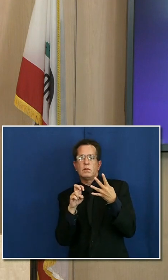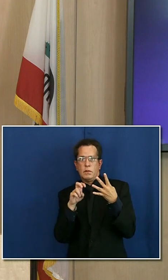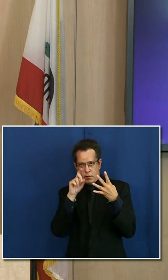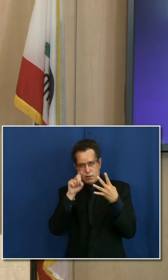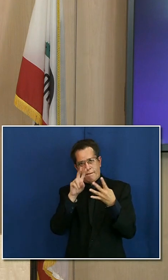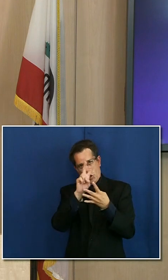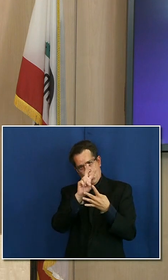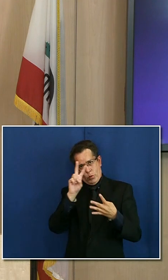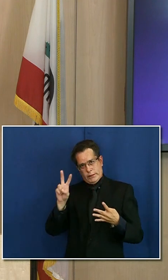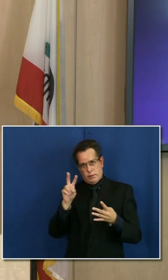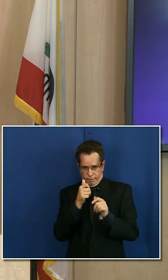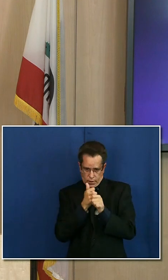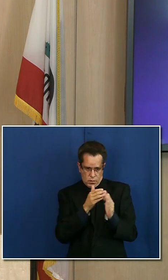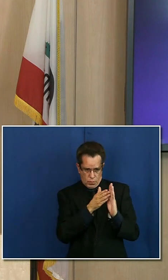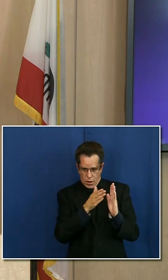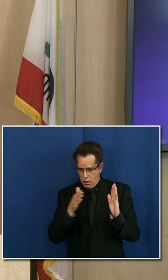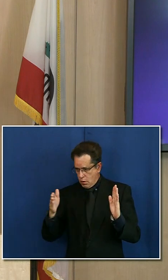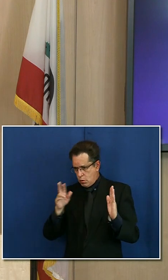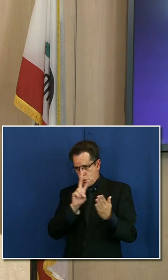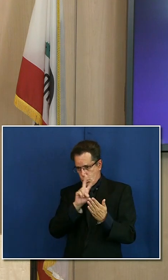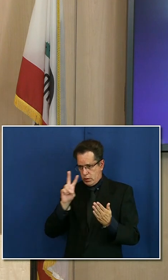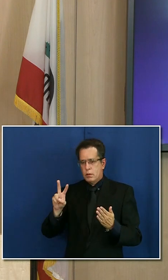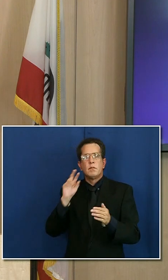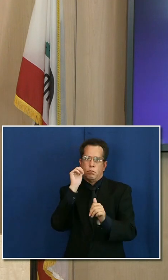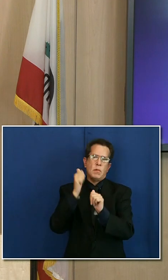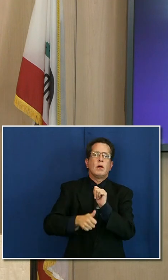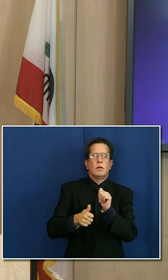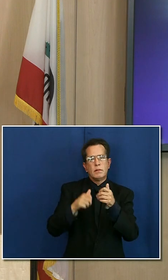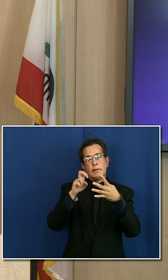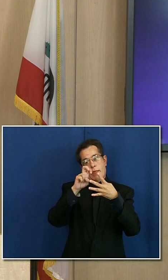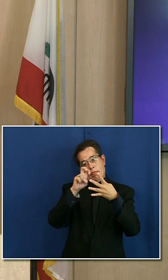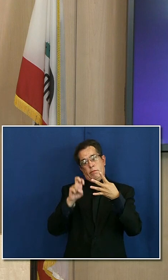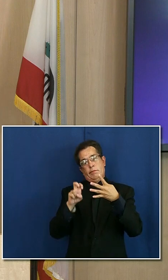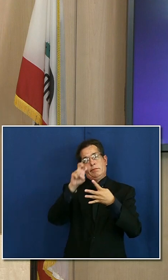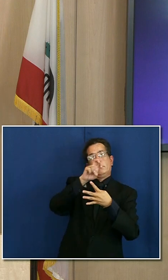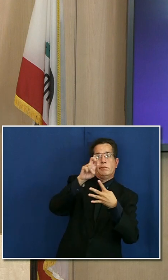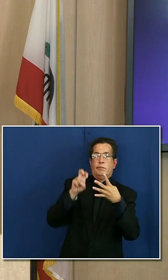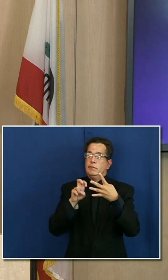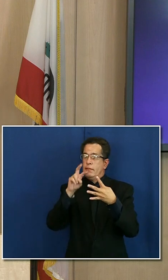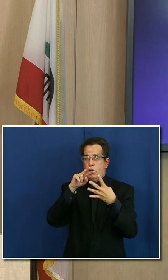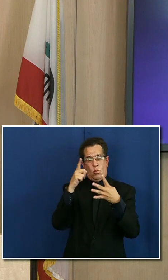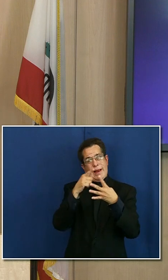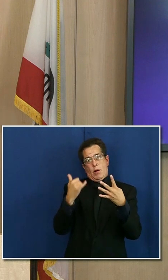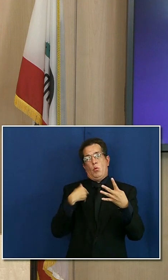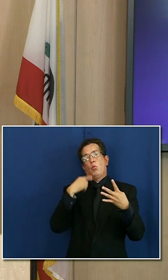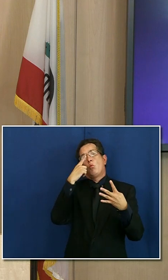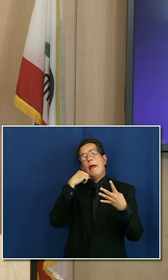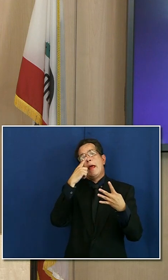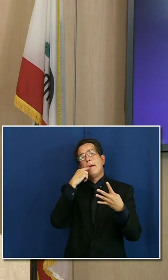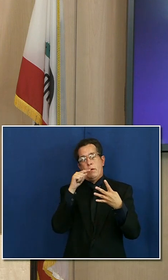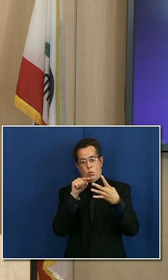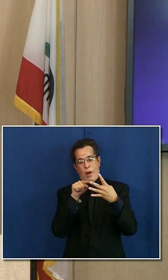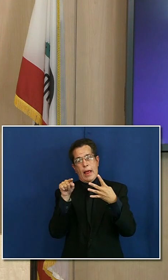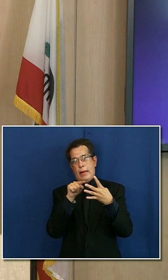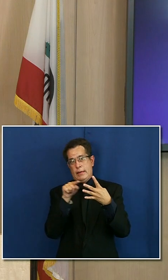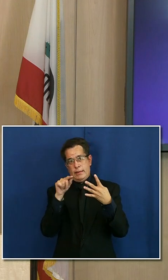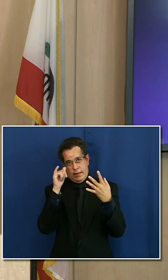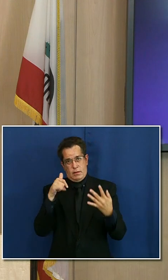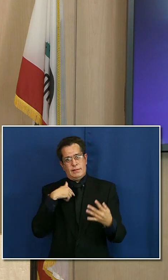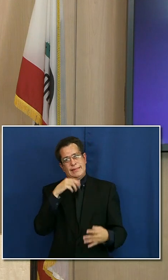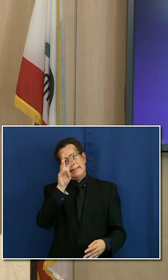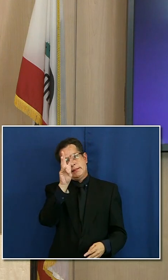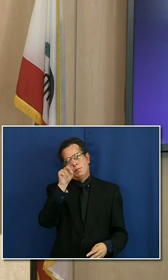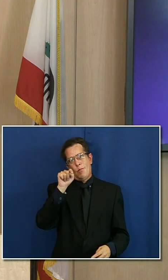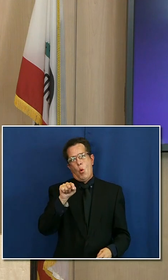2 consecutive weeks before we would officially move there and have restrictions change. So right now we are in red. The state outlined that yesterday at